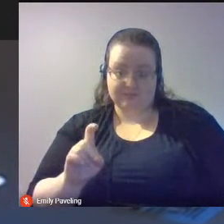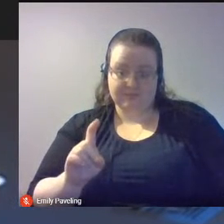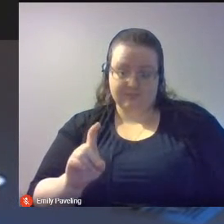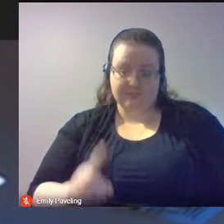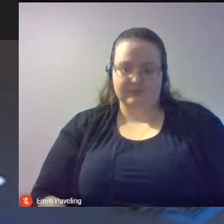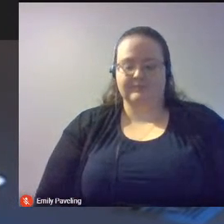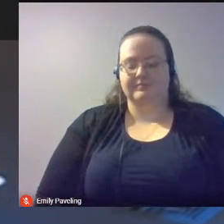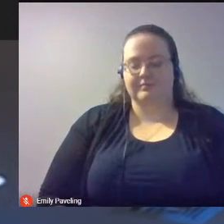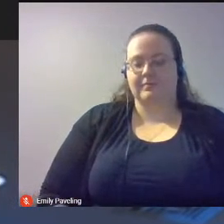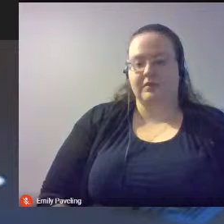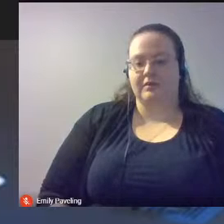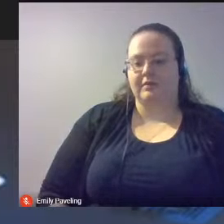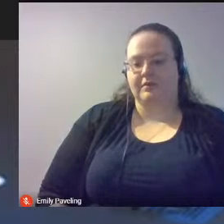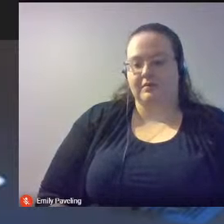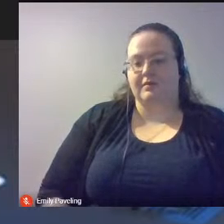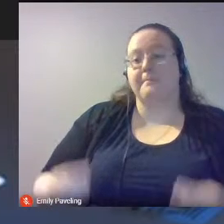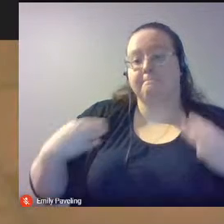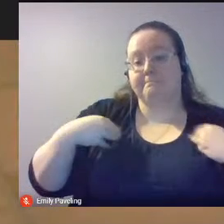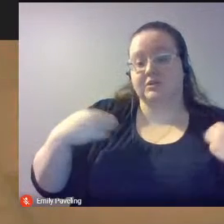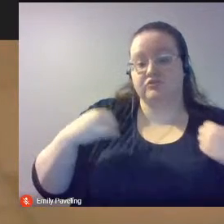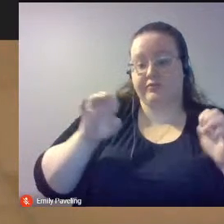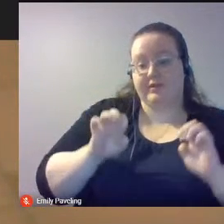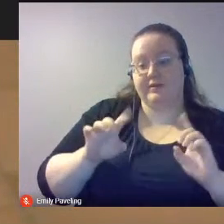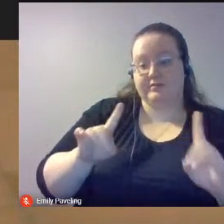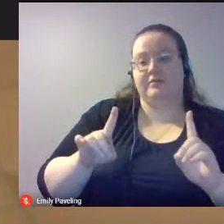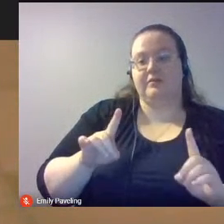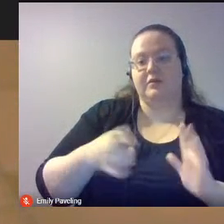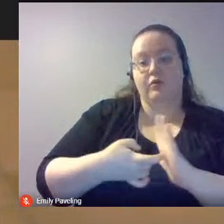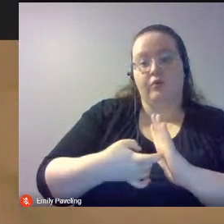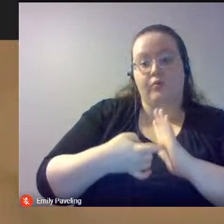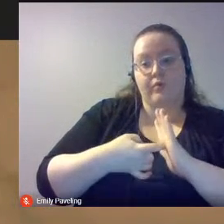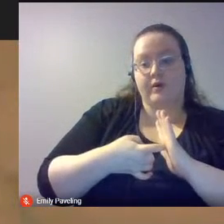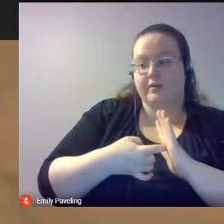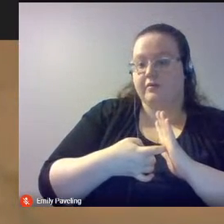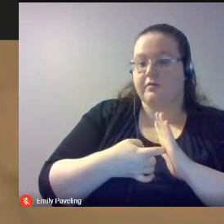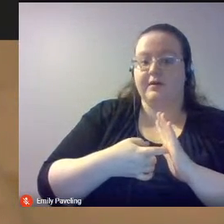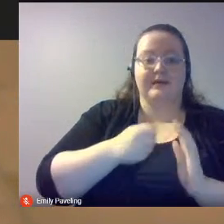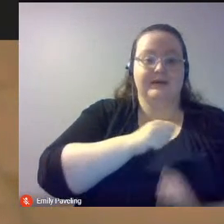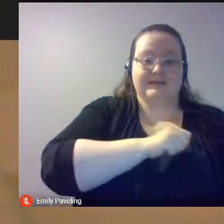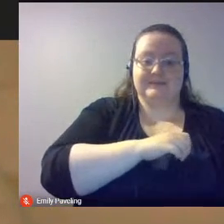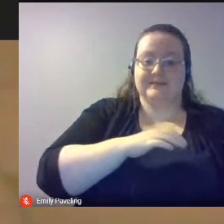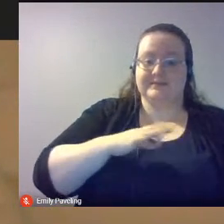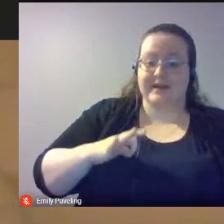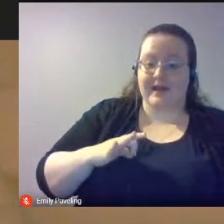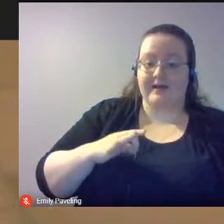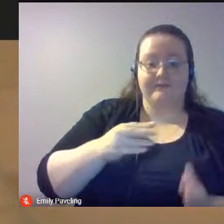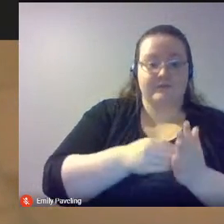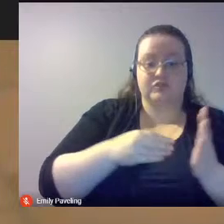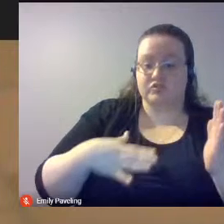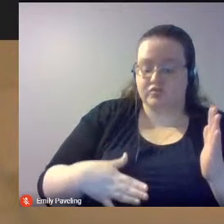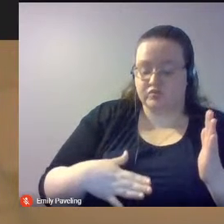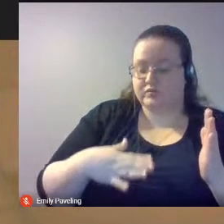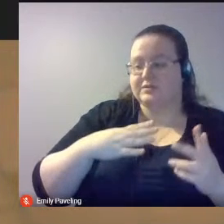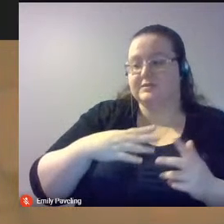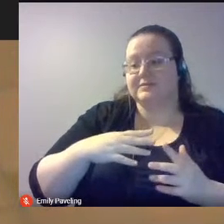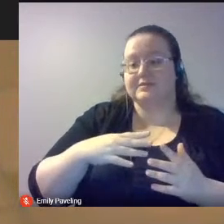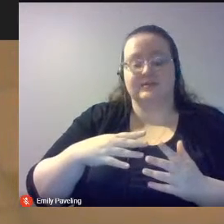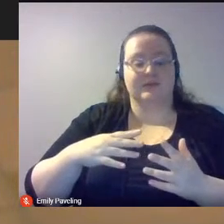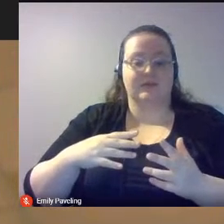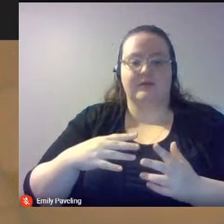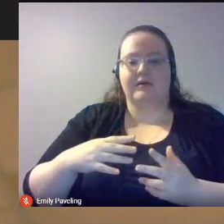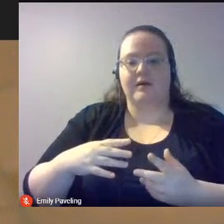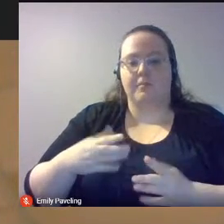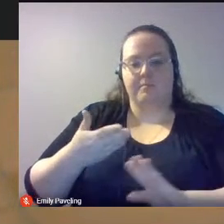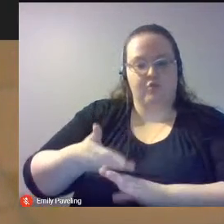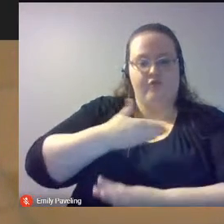So the Ministry of Education requires all staff and students with the support of parents to self-screen every day before attending